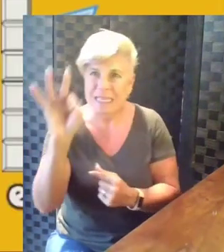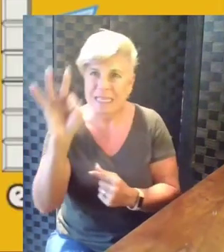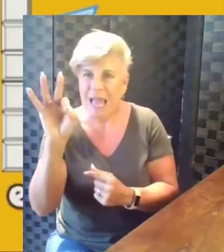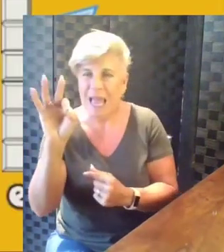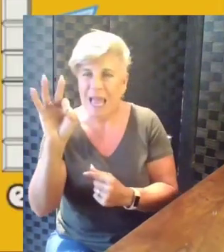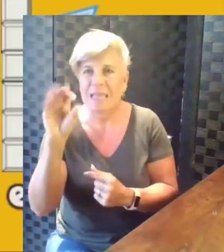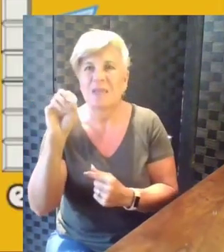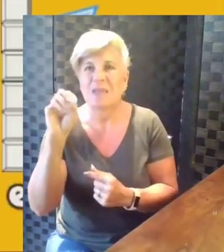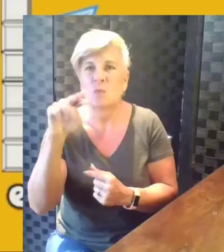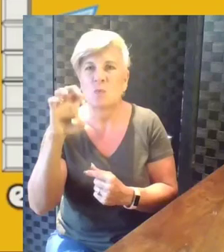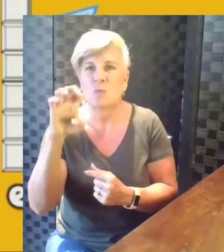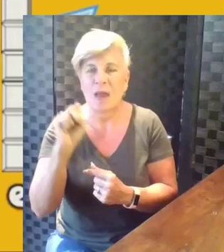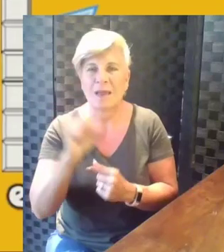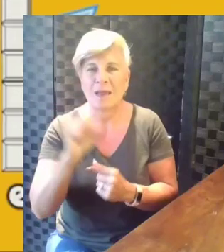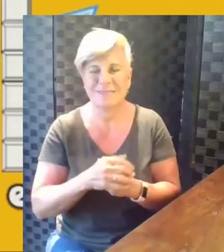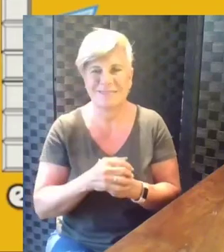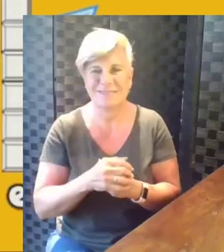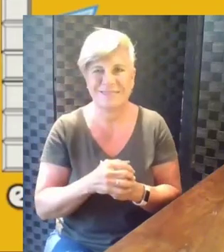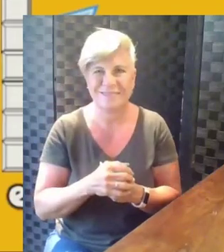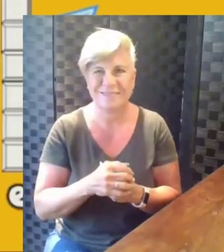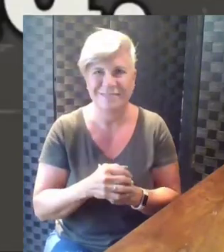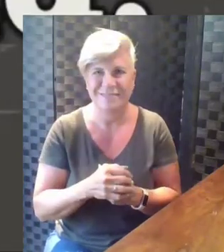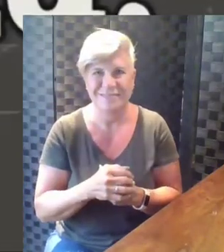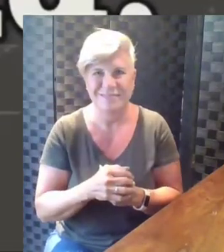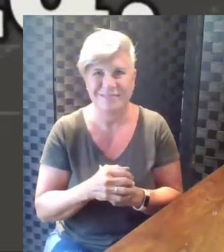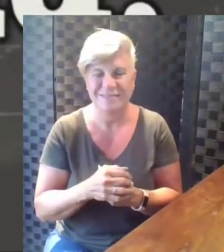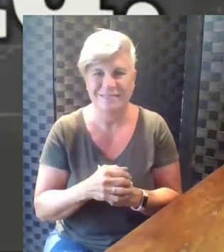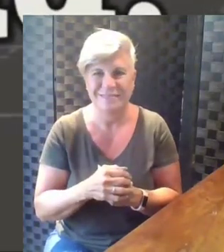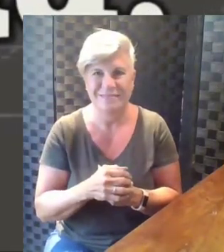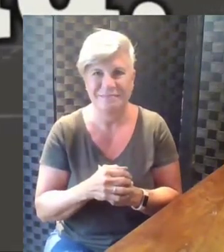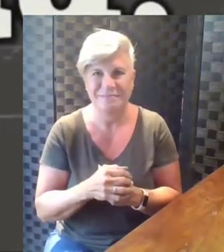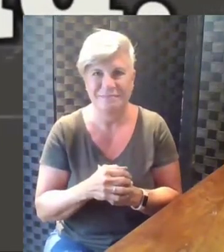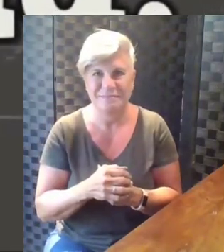10 and 9 extra ones.